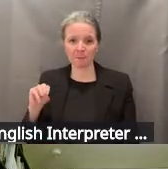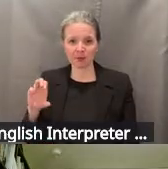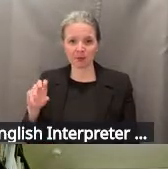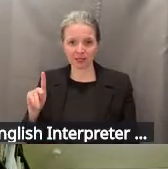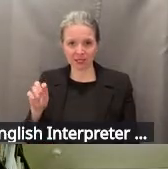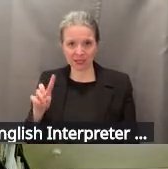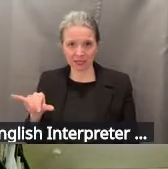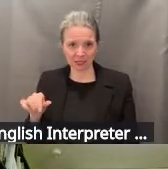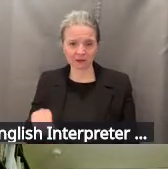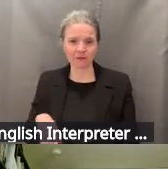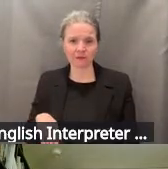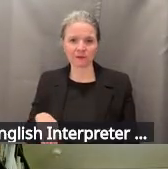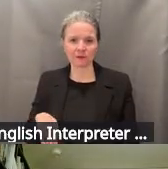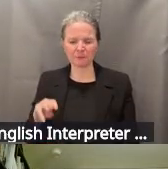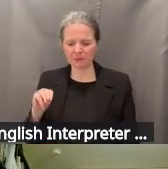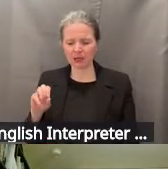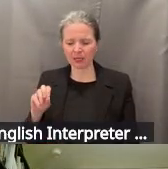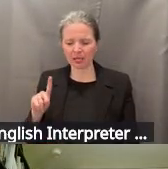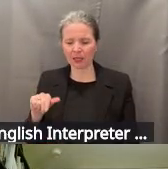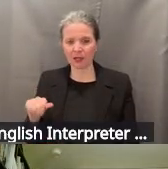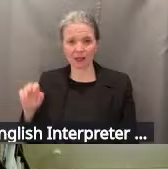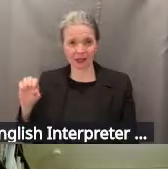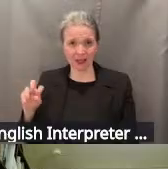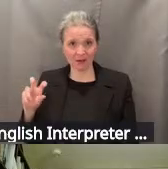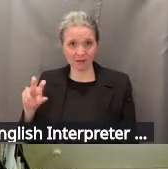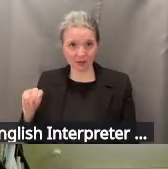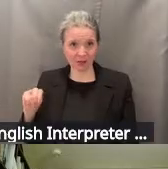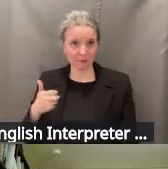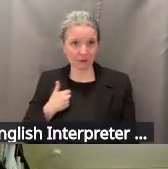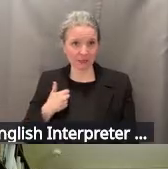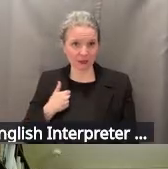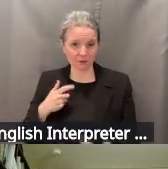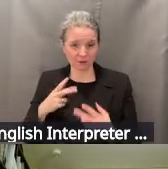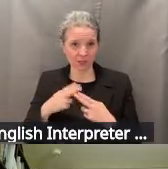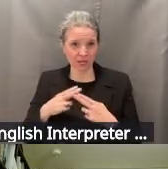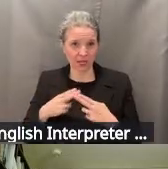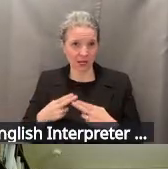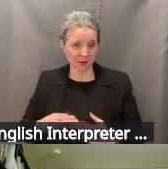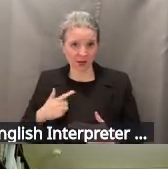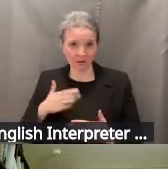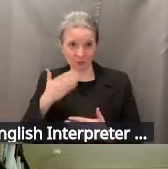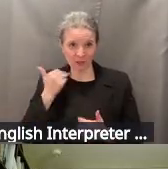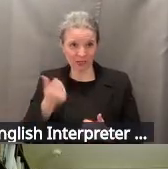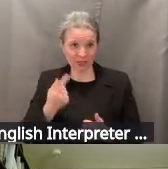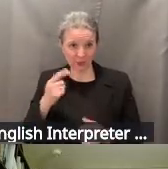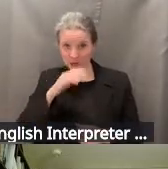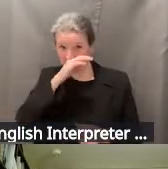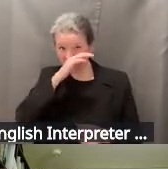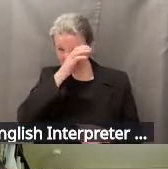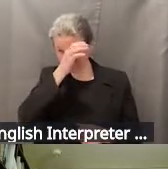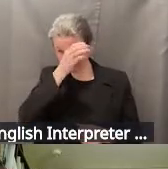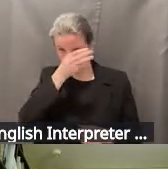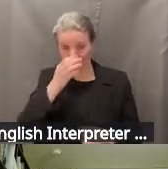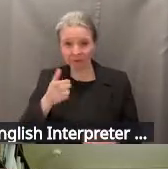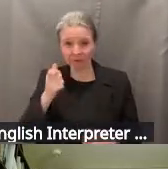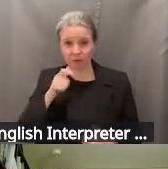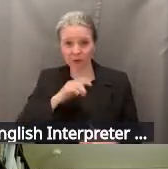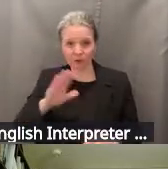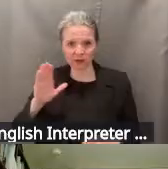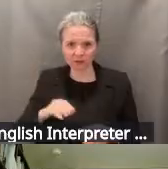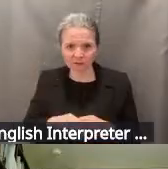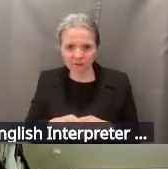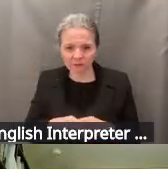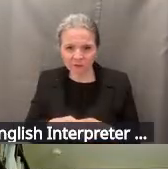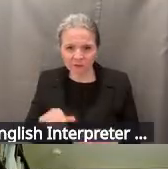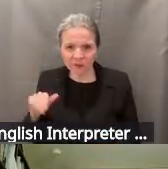Michaela, Ed, and myself. Did I forget anybody? Did anybody not give a shout out? Aiden